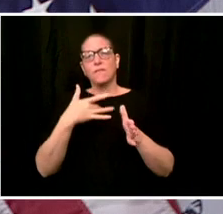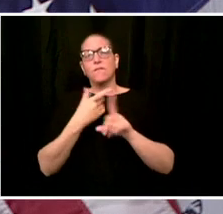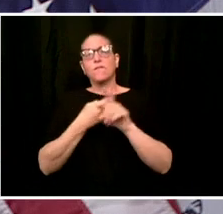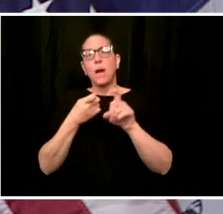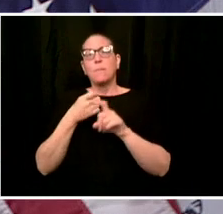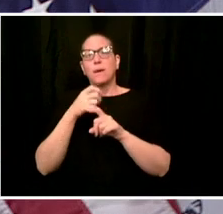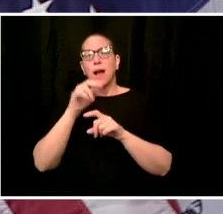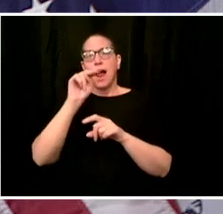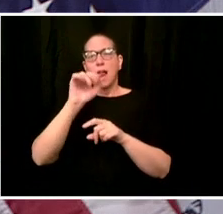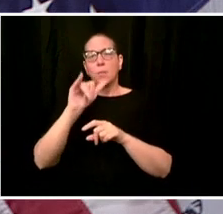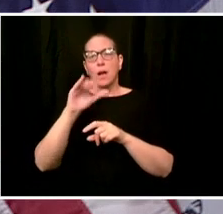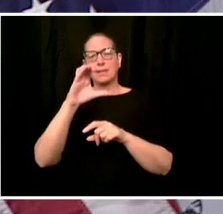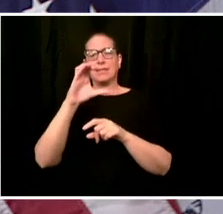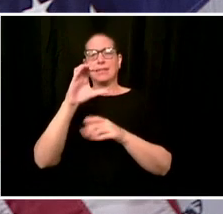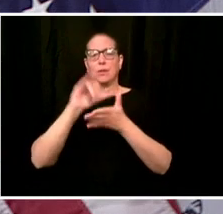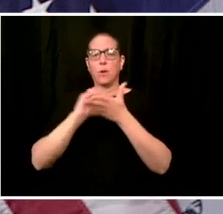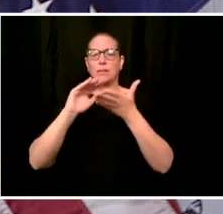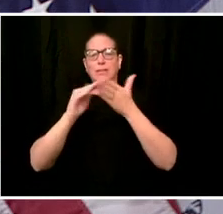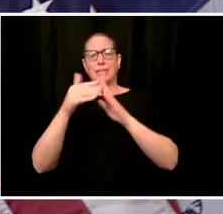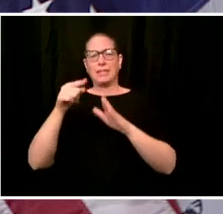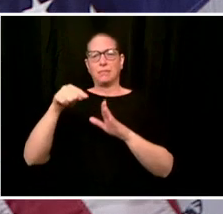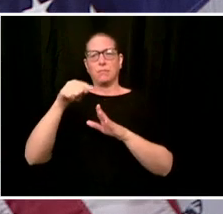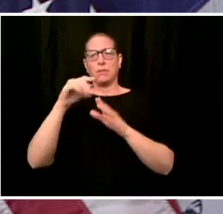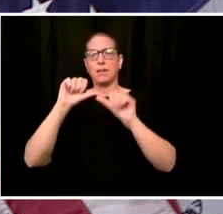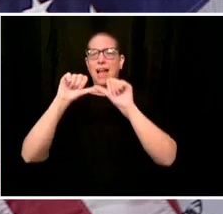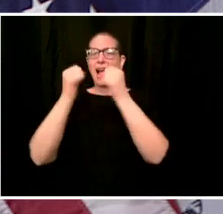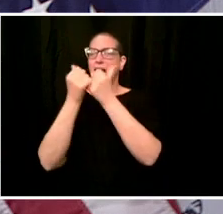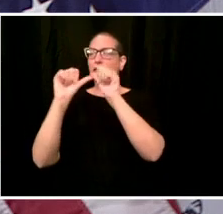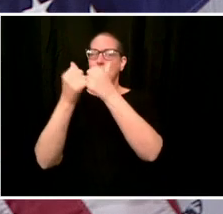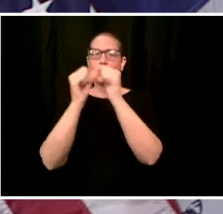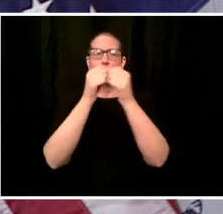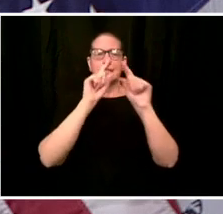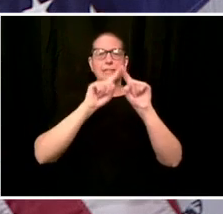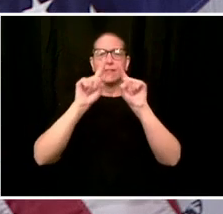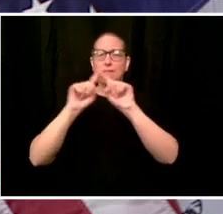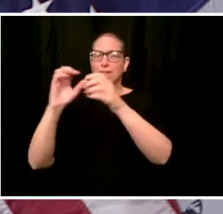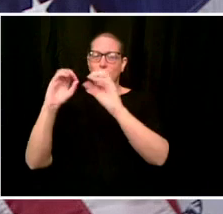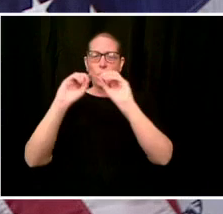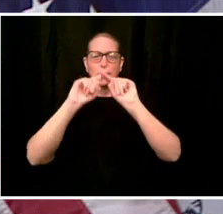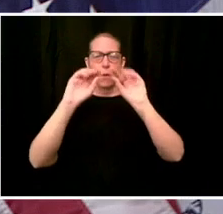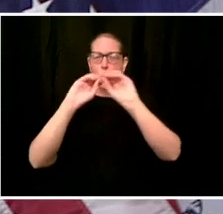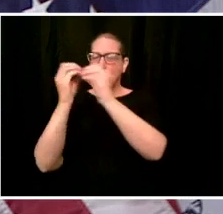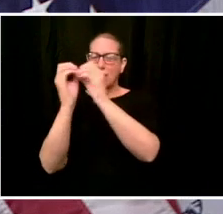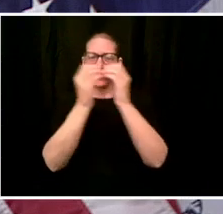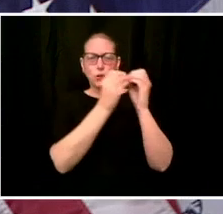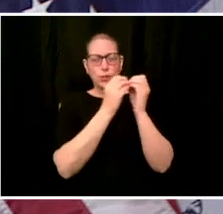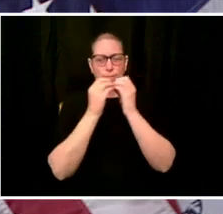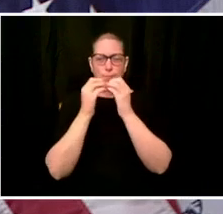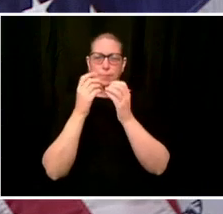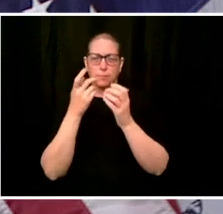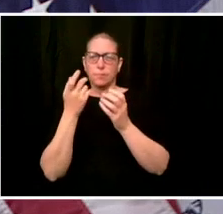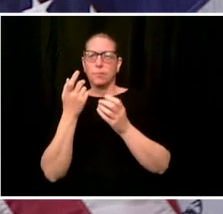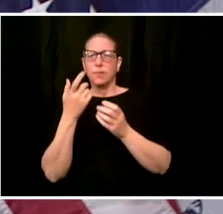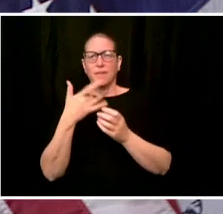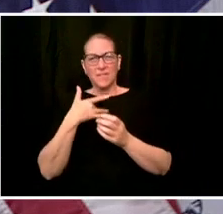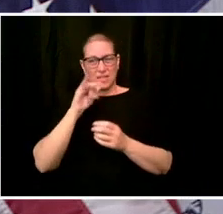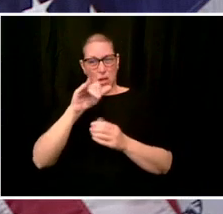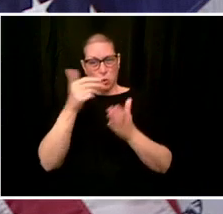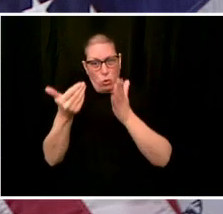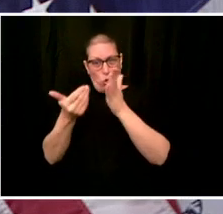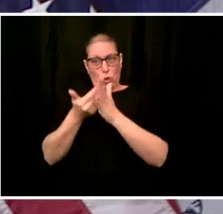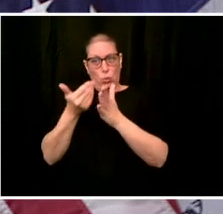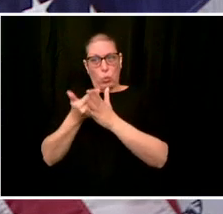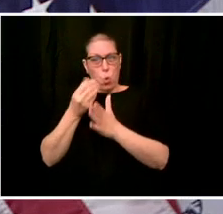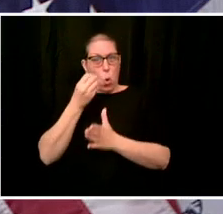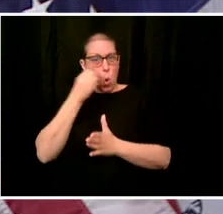historic successes of getting homeless off the subways and into shelter. They say people are being miscounted because they don't actually spend a night